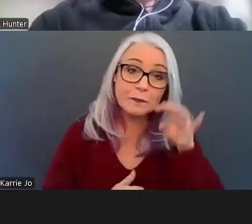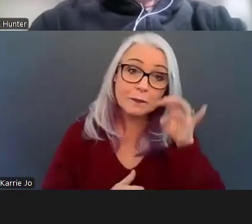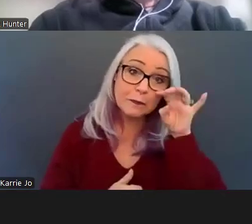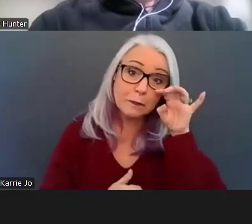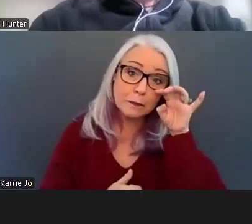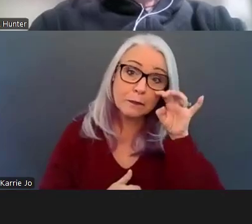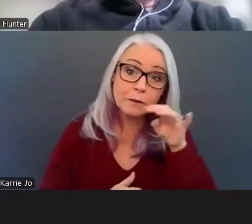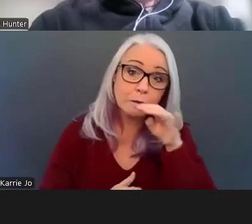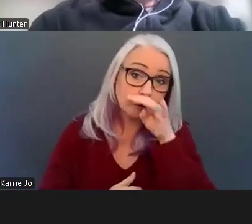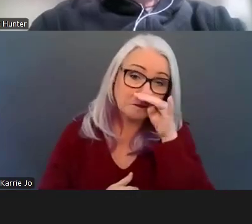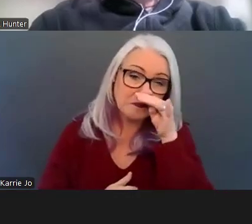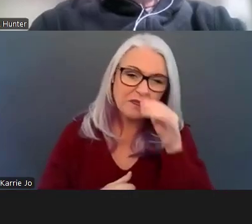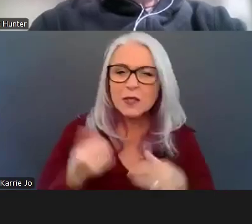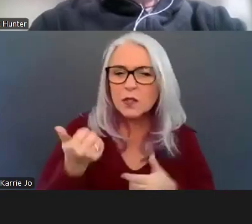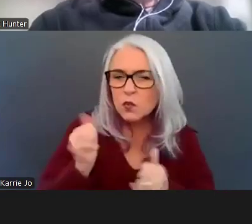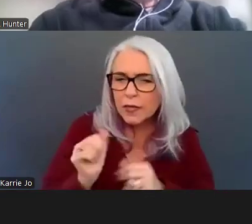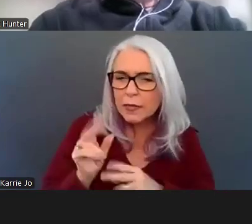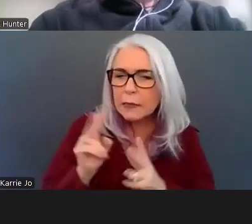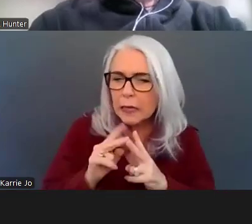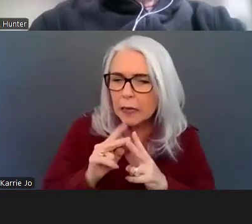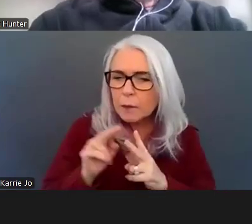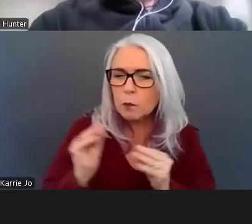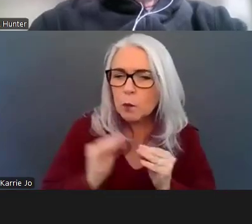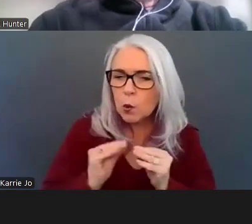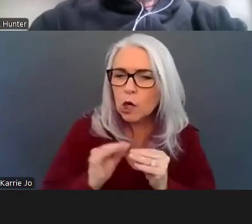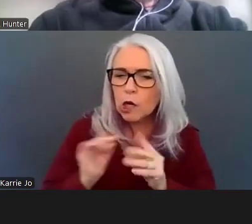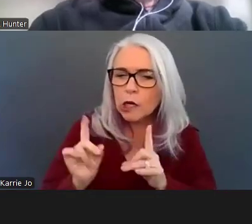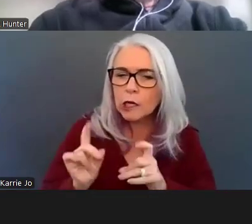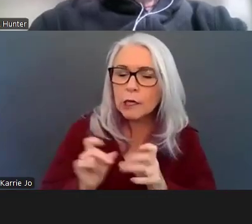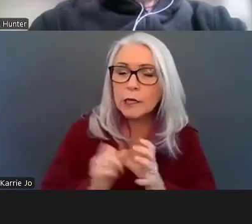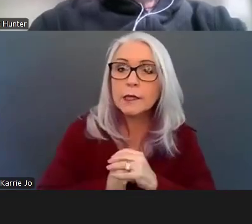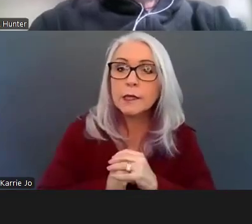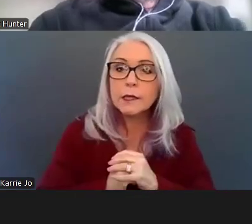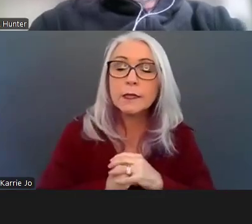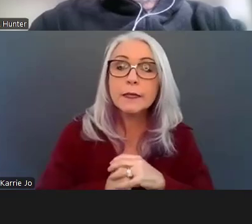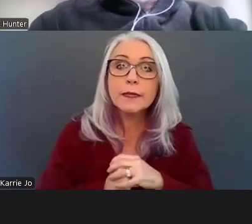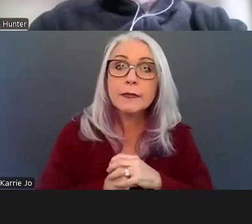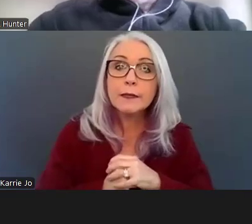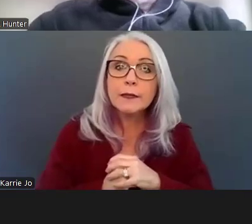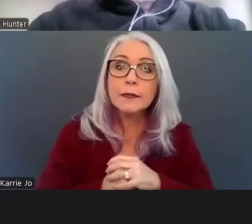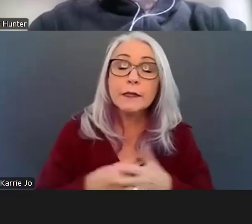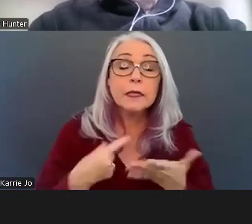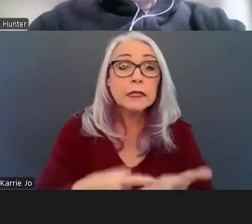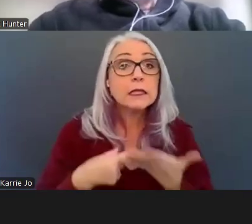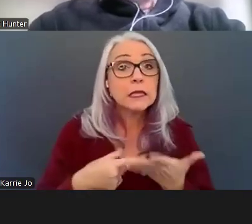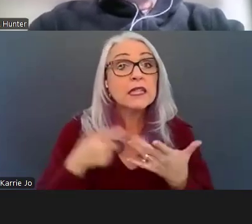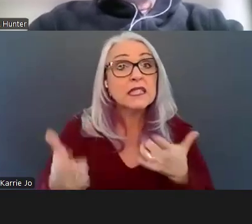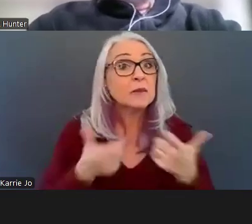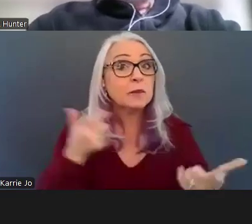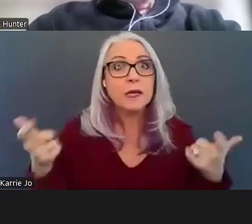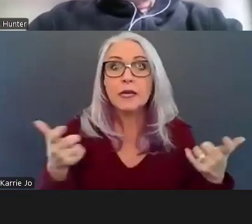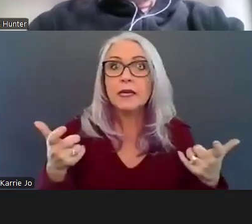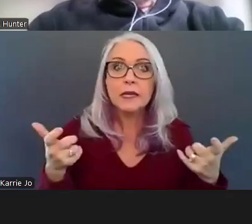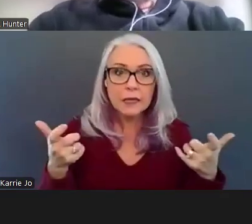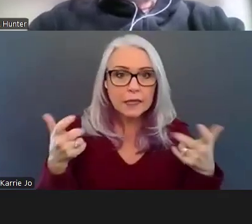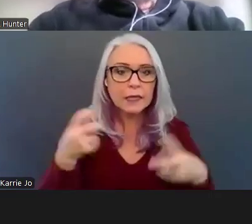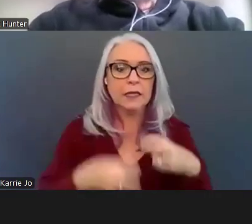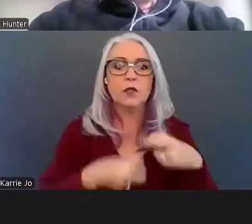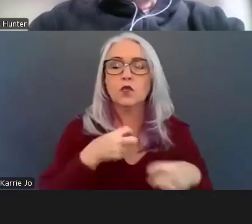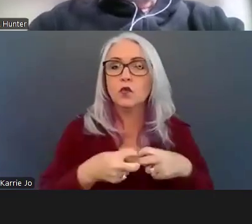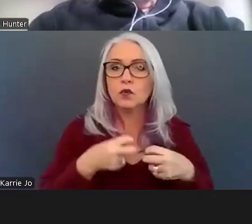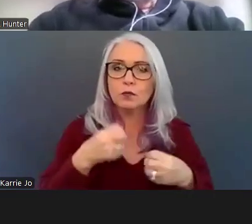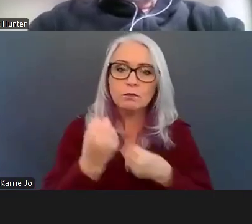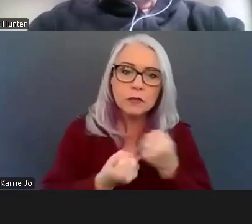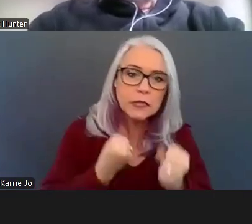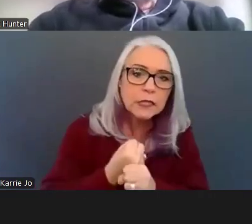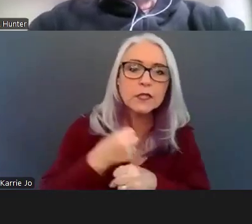Let's try to get a couple more real quick. Talking about a lot of really big issues that take years of research and understanding. Can